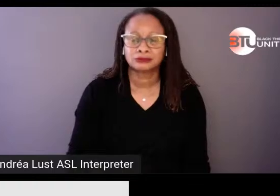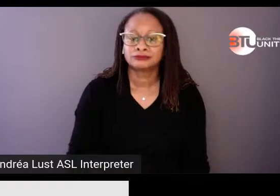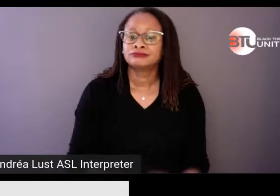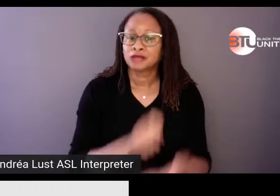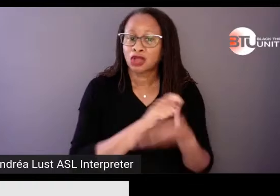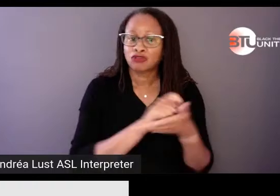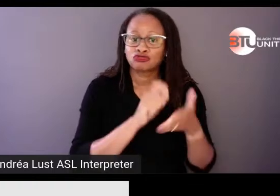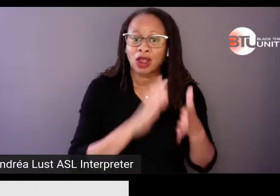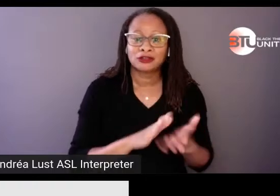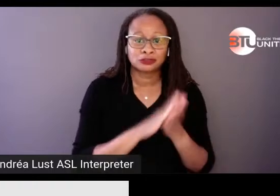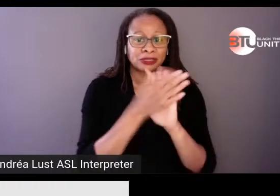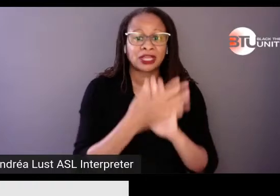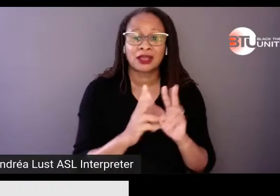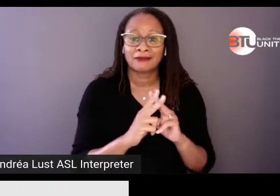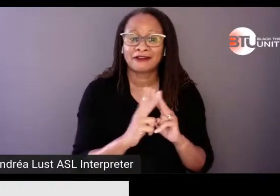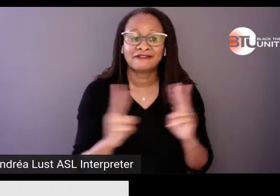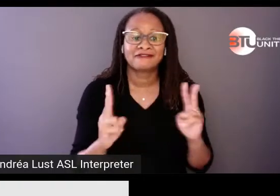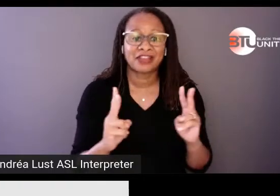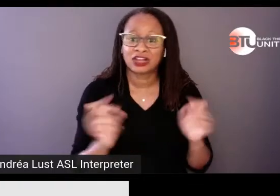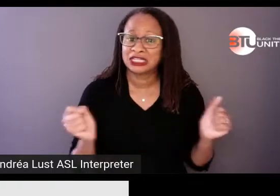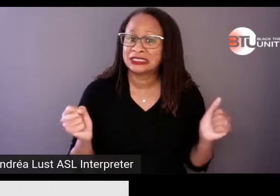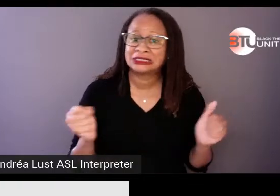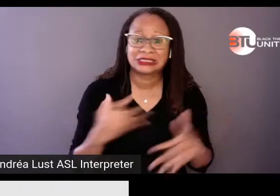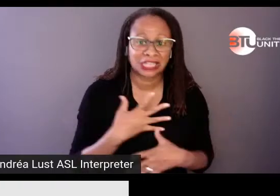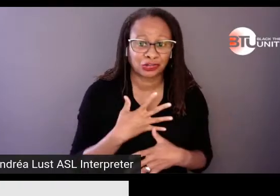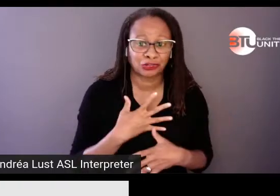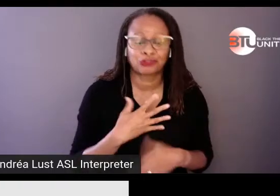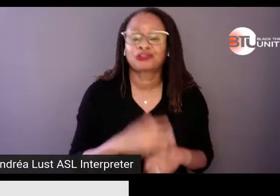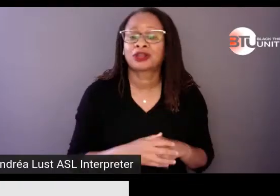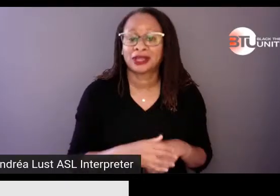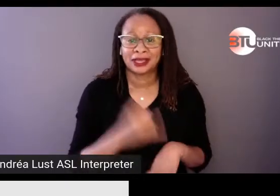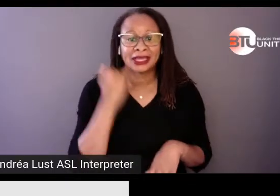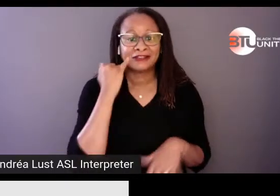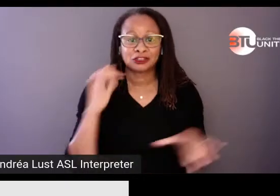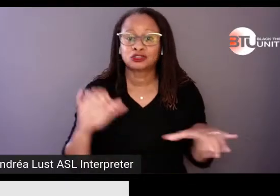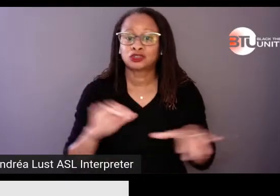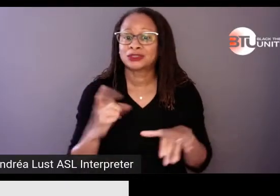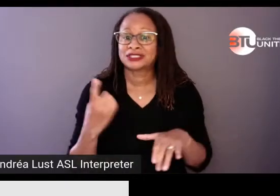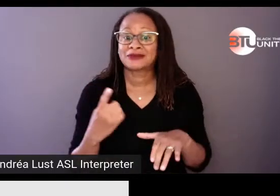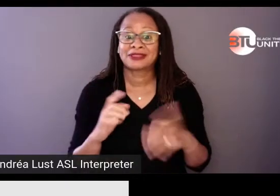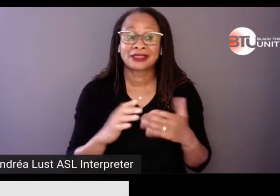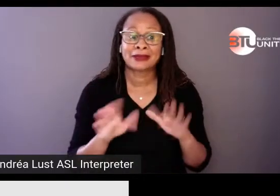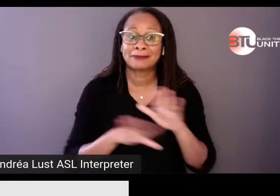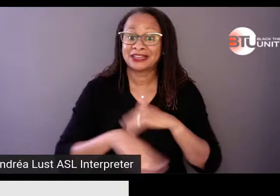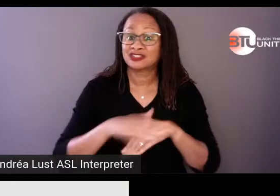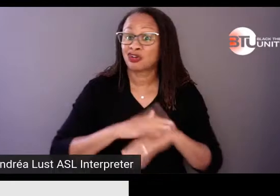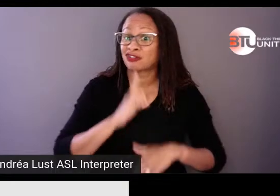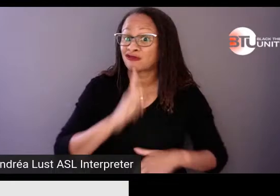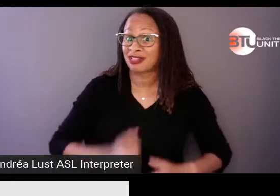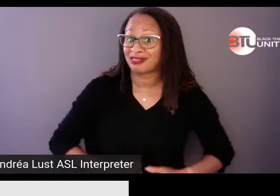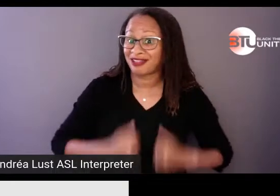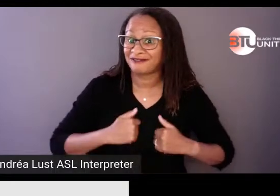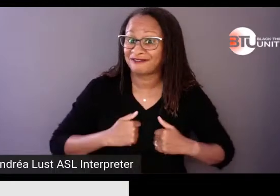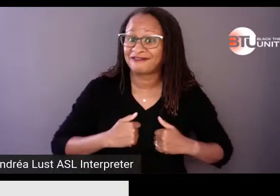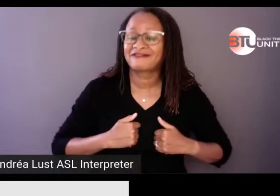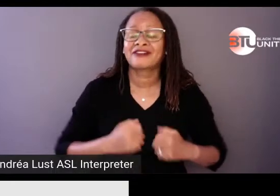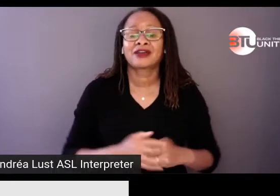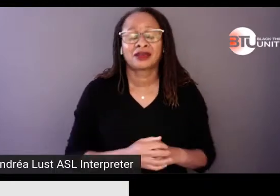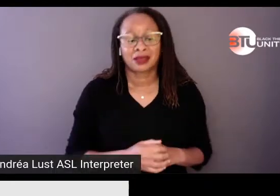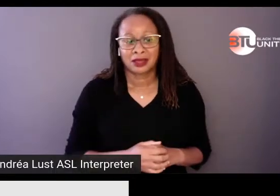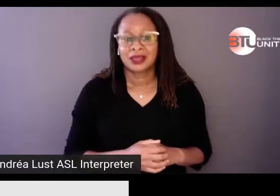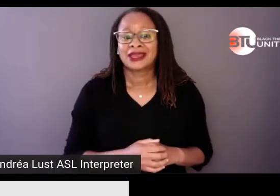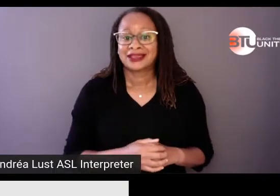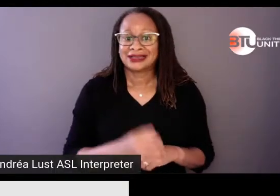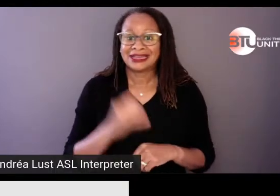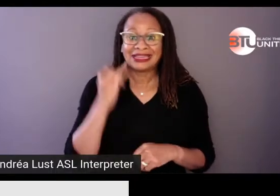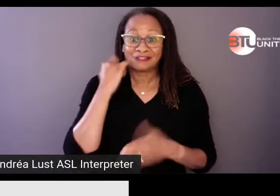Writers become very scared if they are doing something based on a real life as to whether or not that